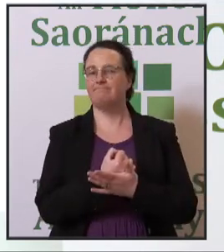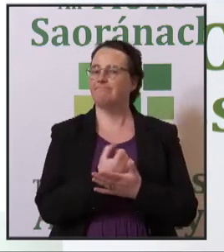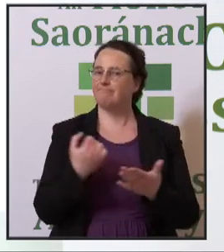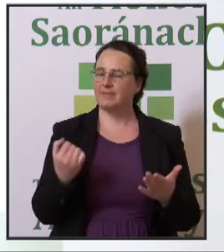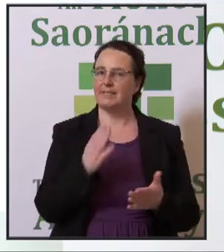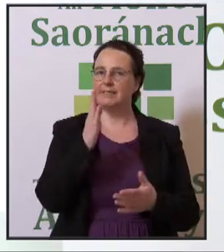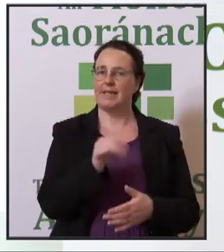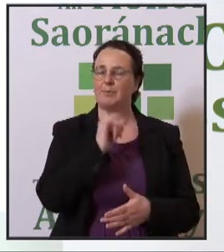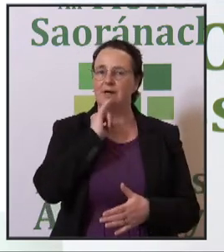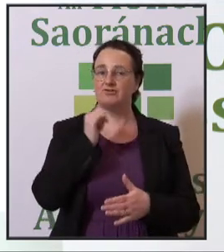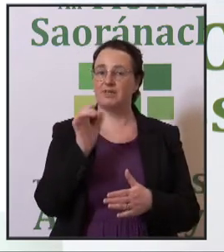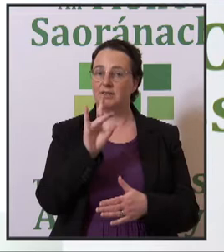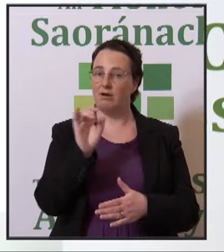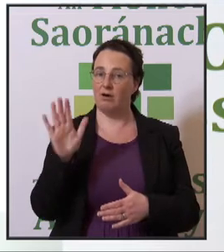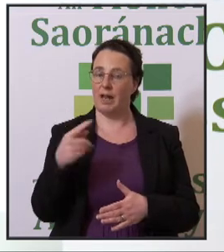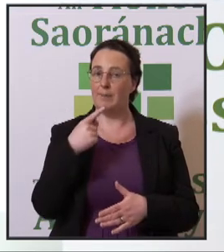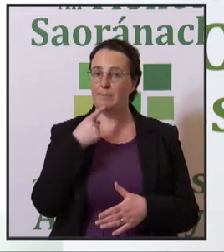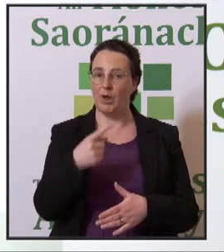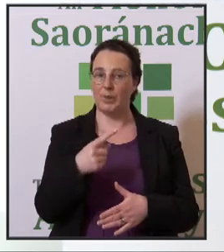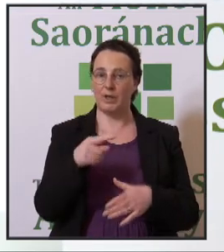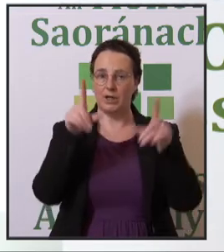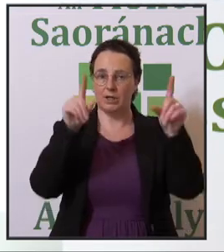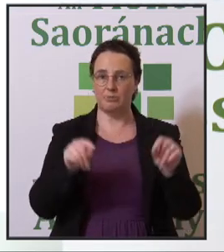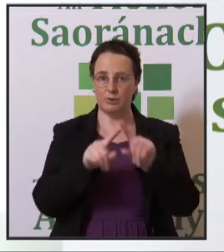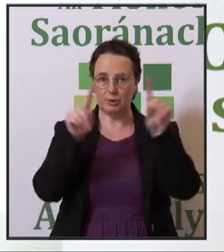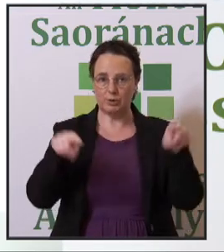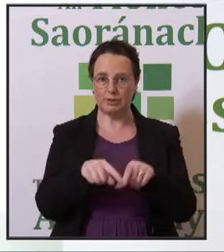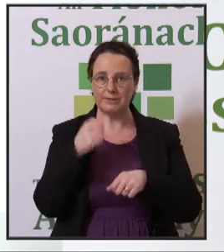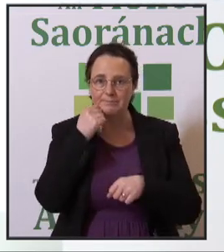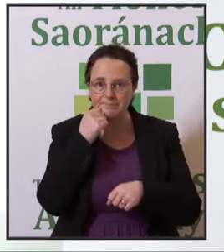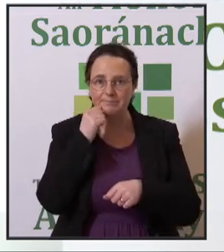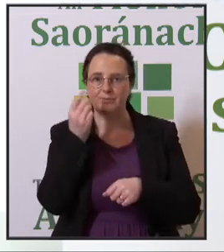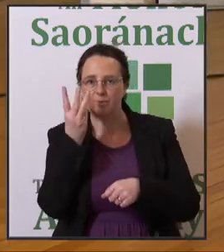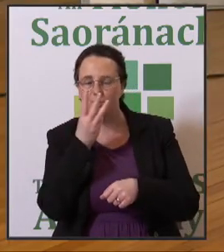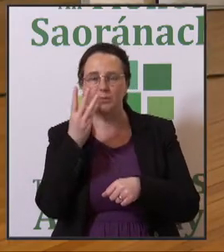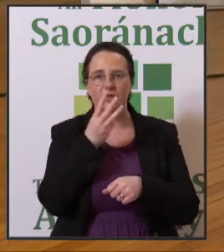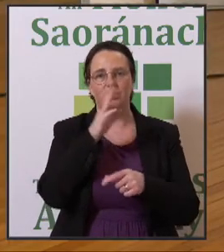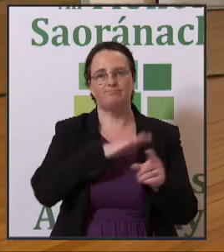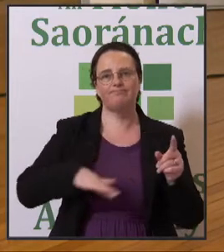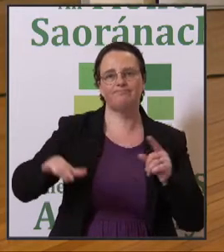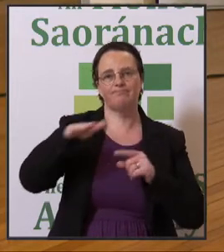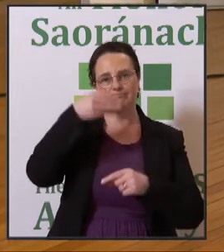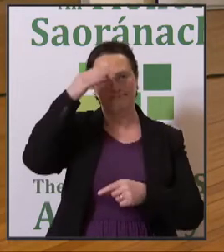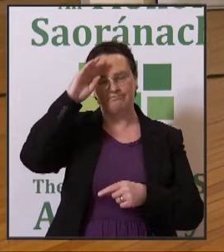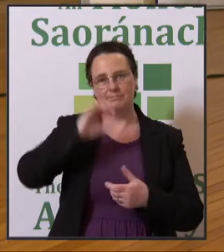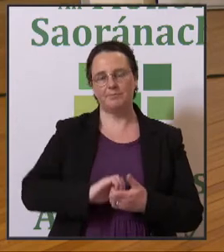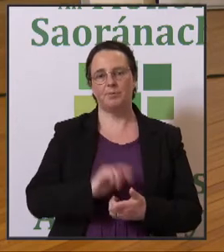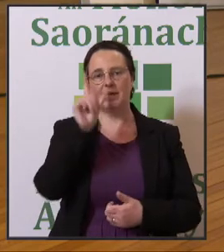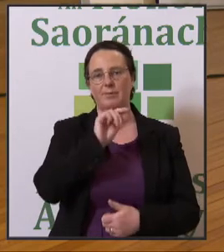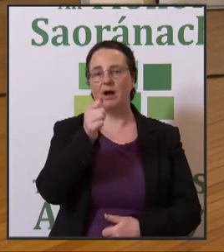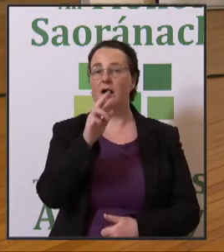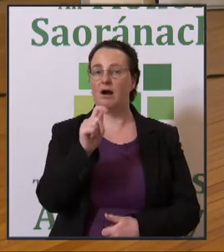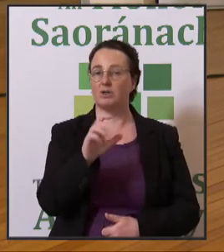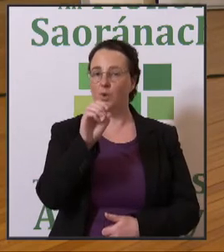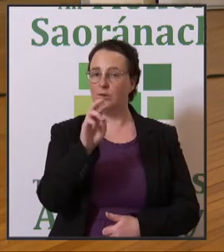Patrick's Hall, but whose noses are pressed against computer screens the length and breadth of the country. My name is Art O'Leary.